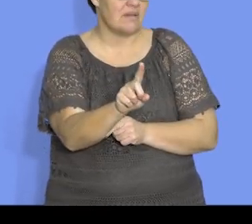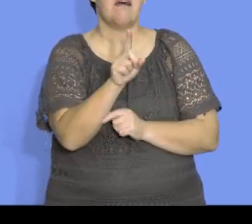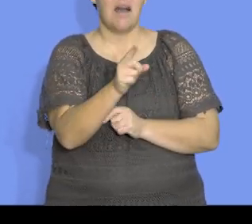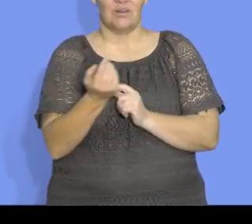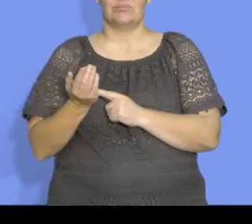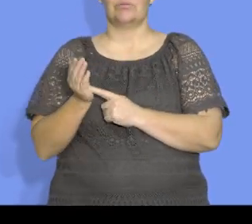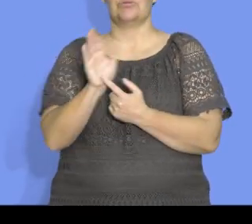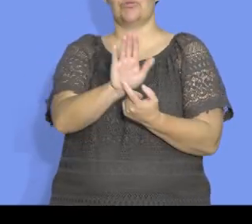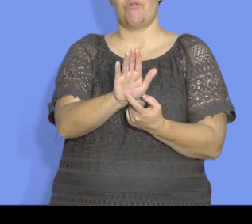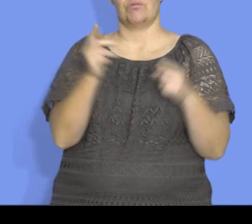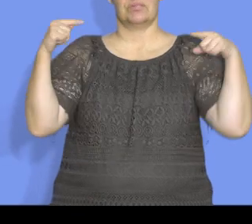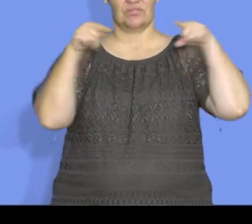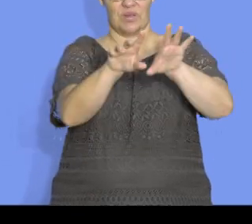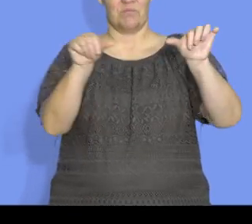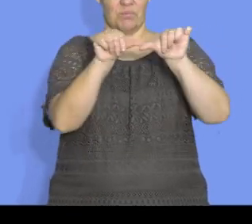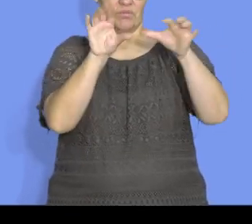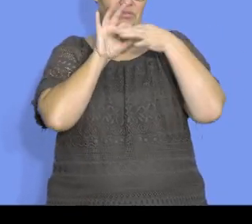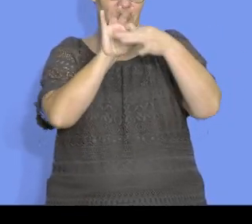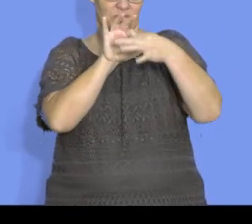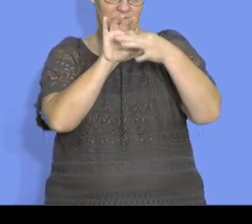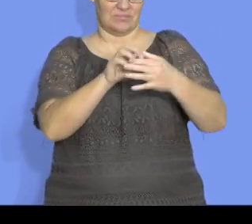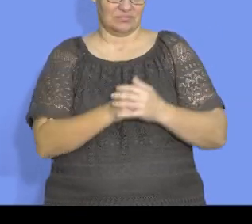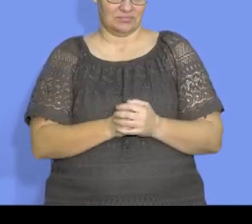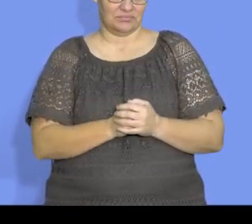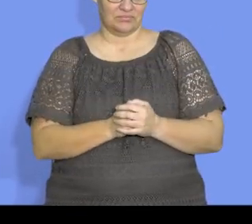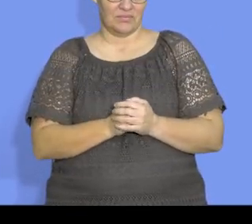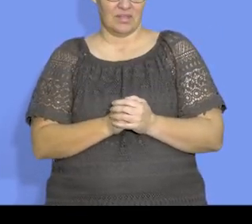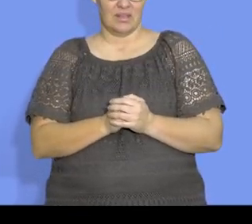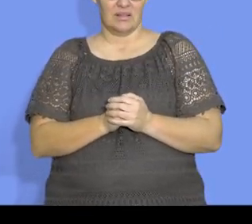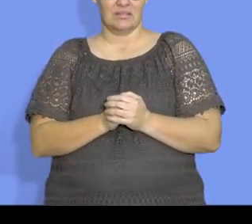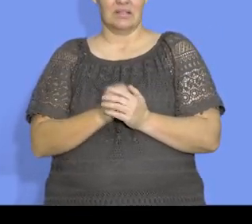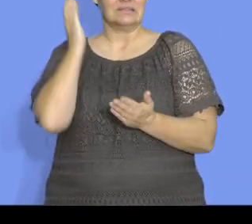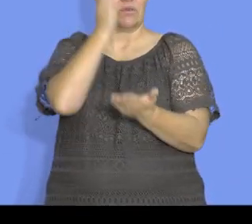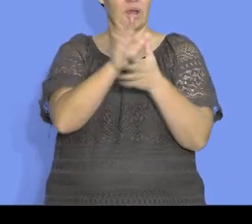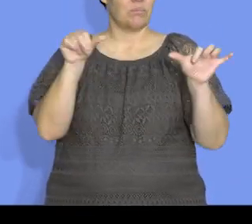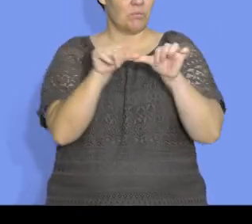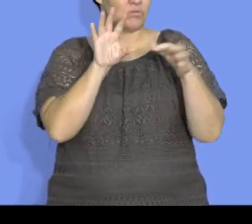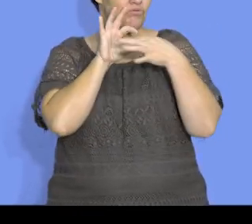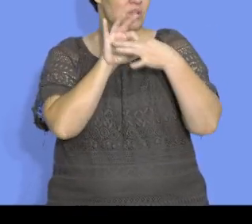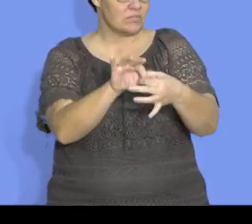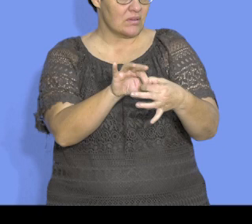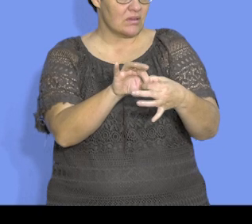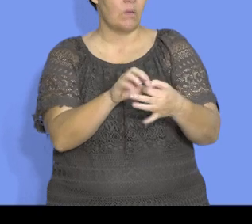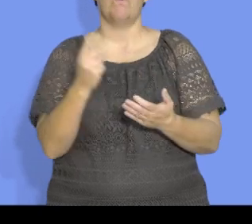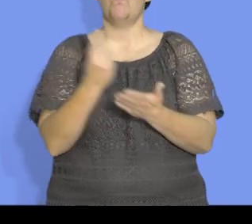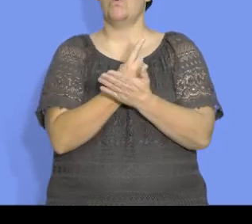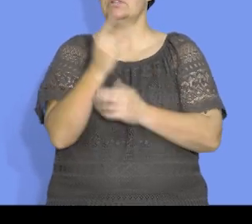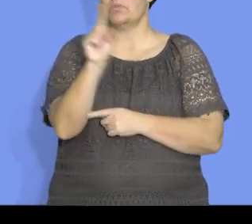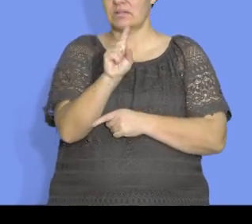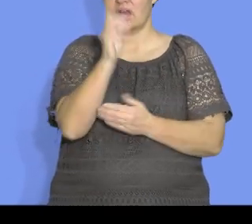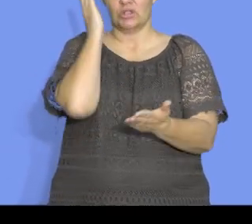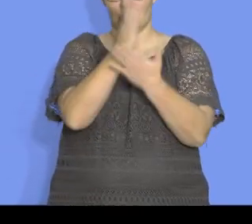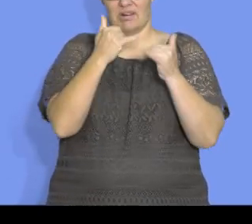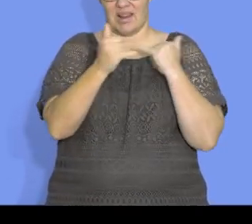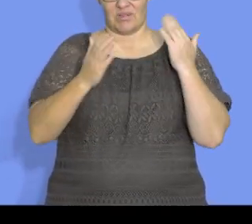and show a directly proportional relationship. Directly proportional relationship will always have a